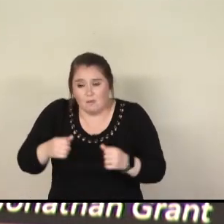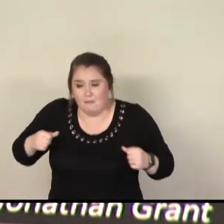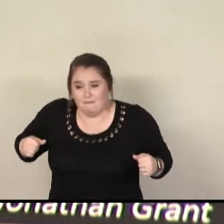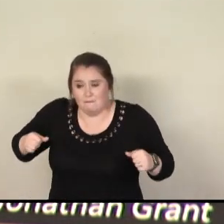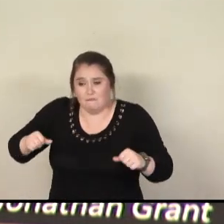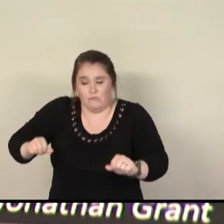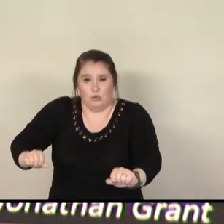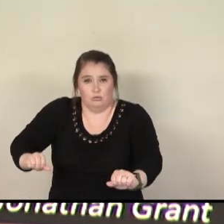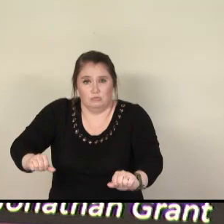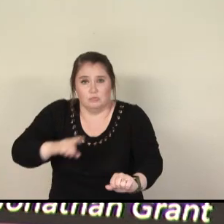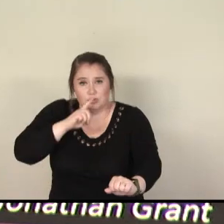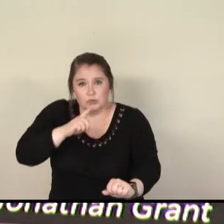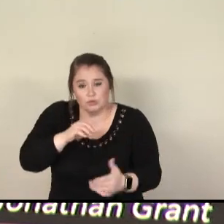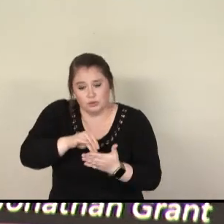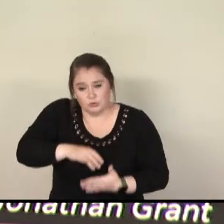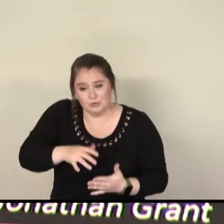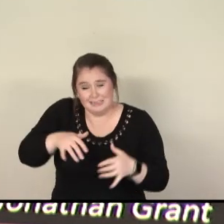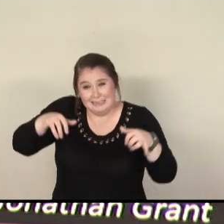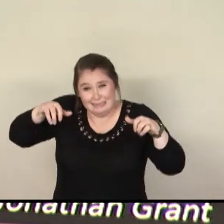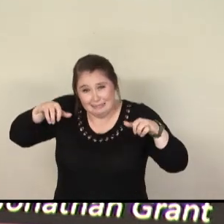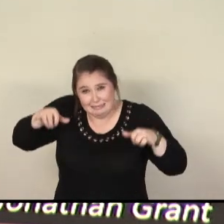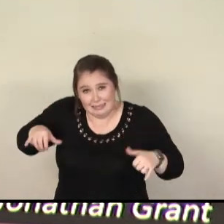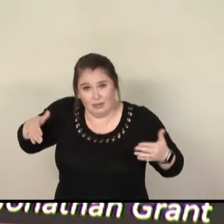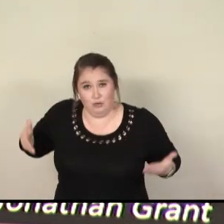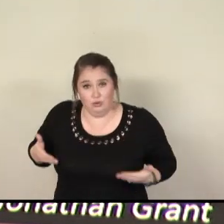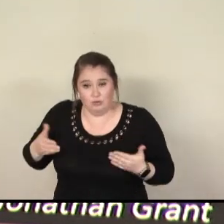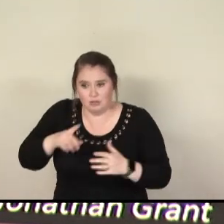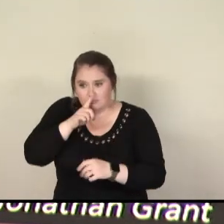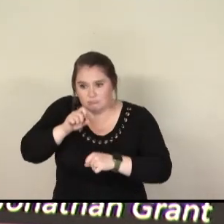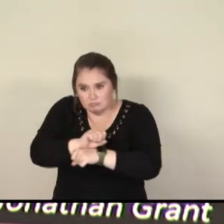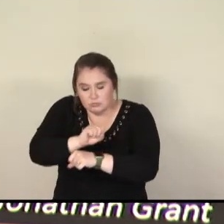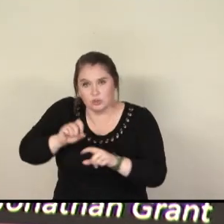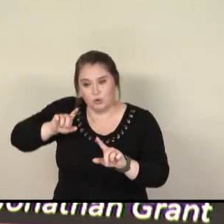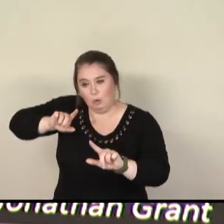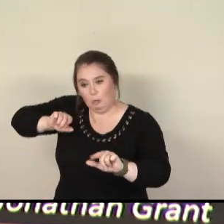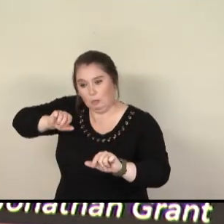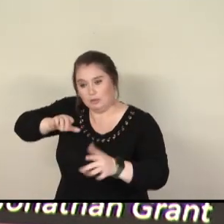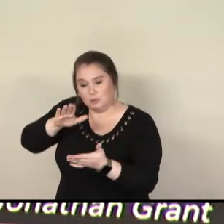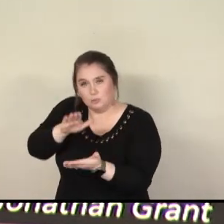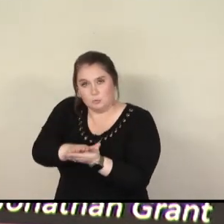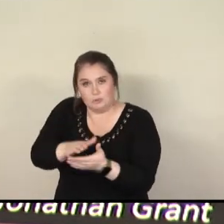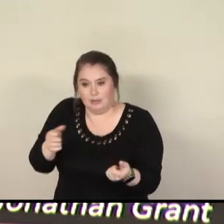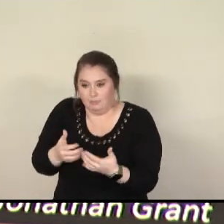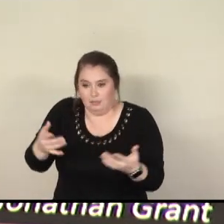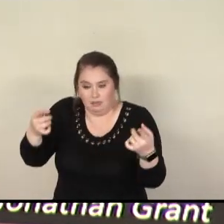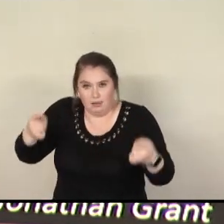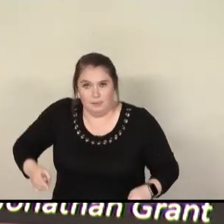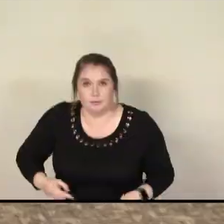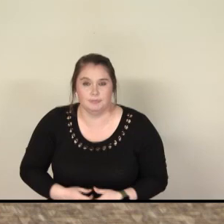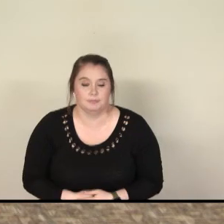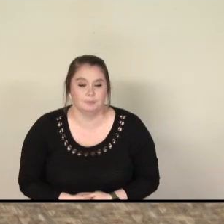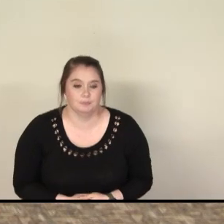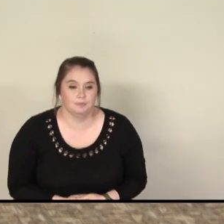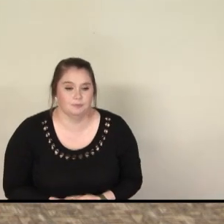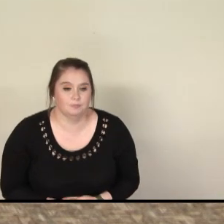into making sure our students stay and then they're actually in school while school is happening.